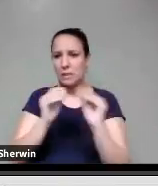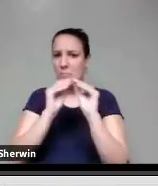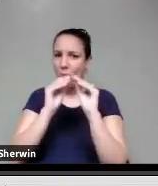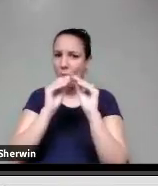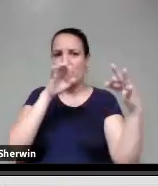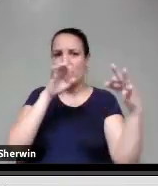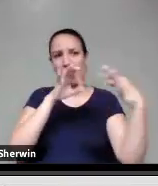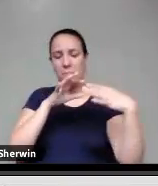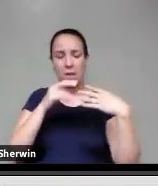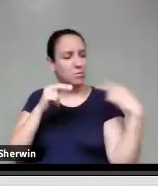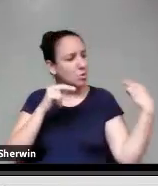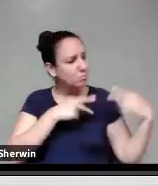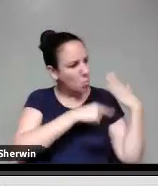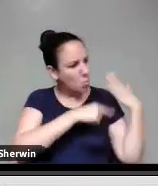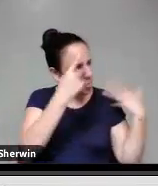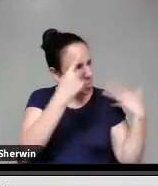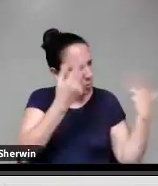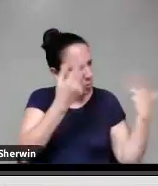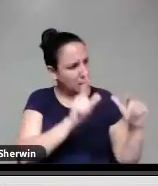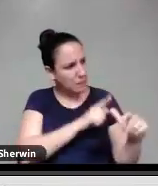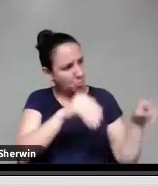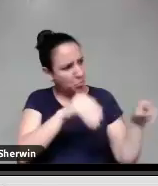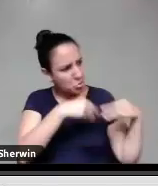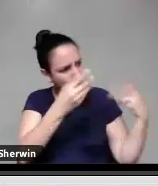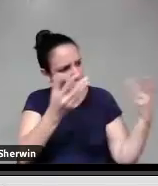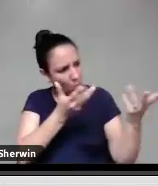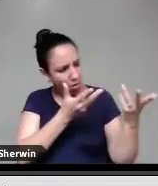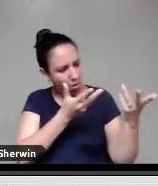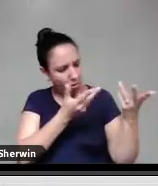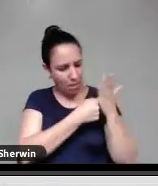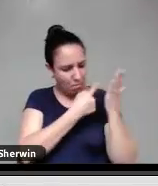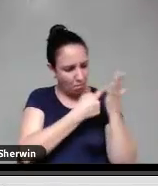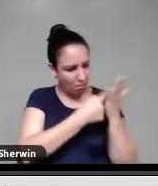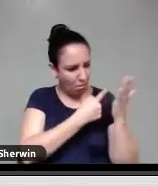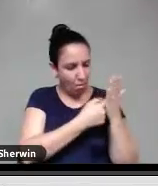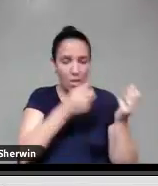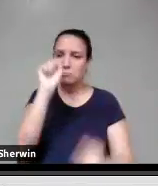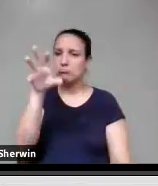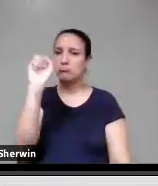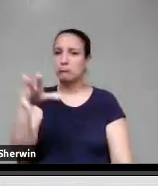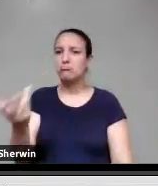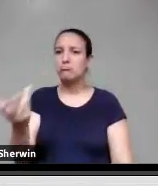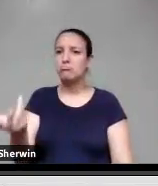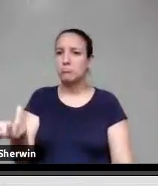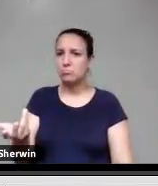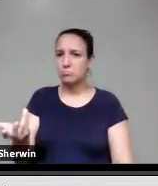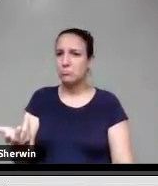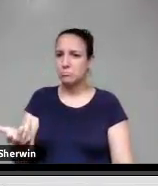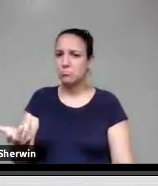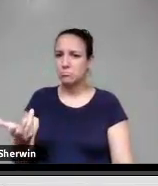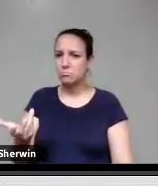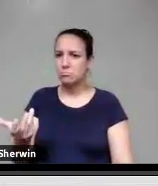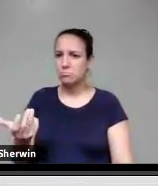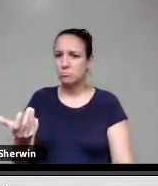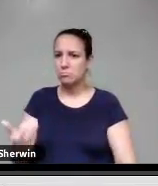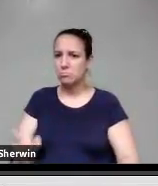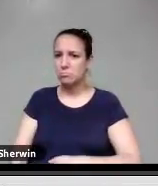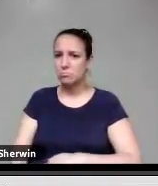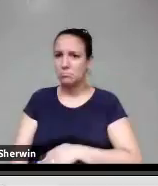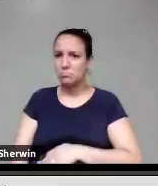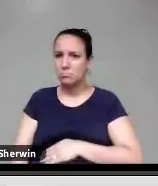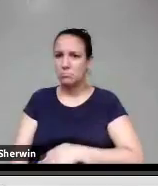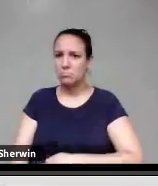sitting next to you, what do you think the library should offer? And have that discussion, and then maybe they'll throw a few ideas at you. If they don't, you're not out anything. And if they do, you